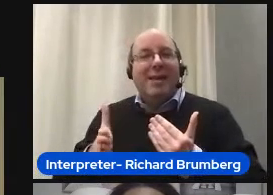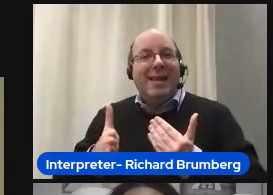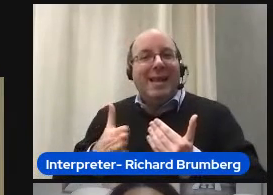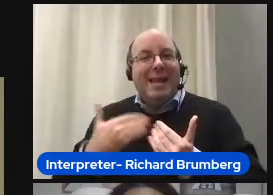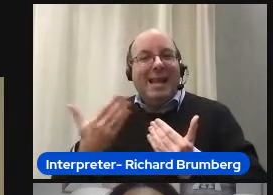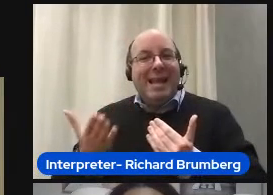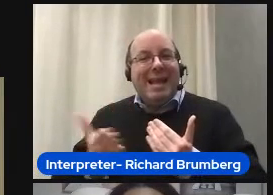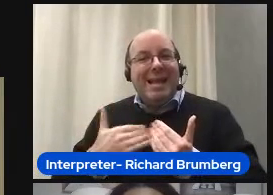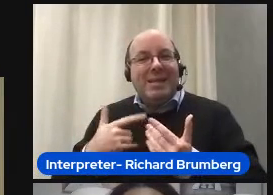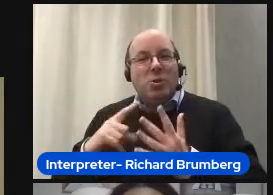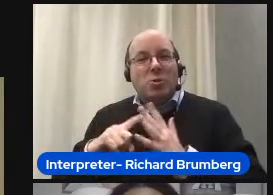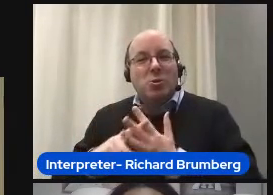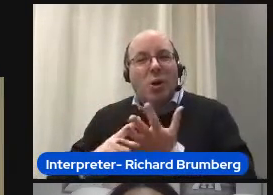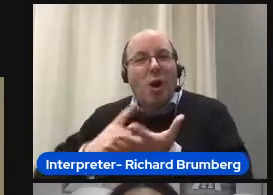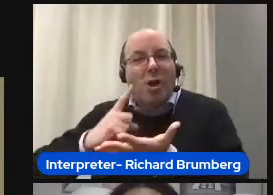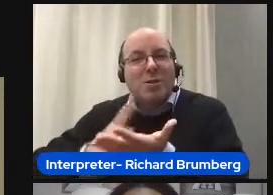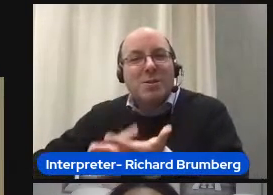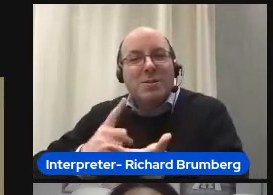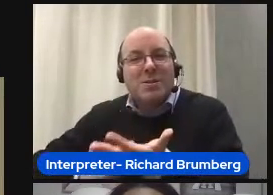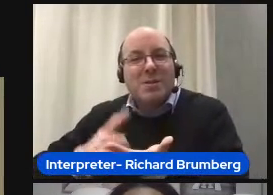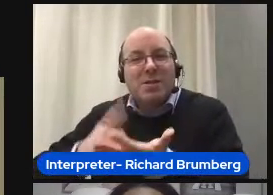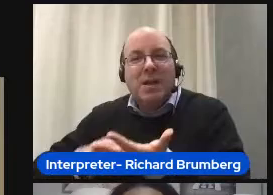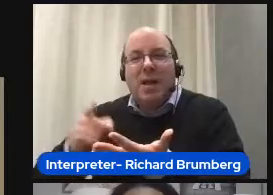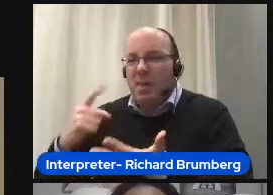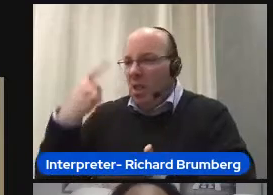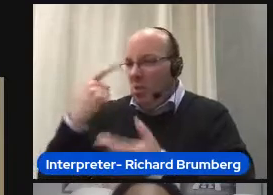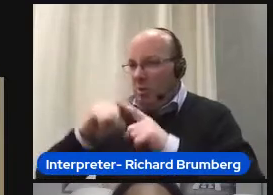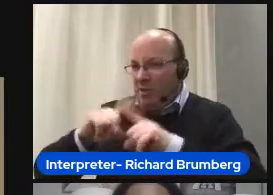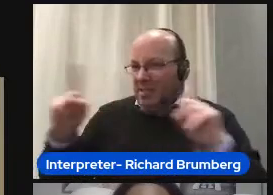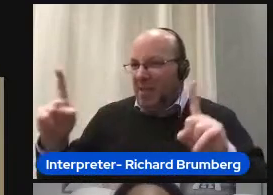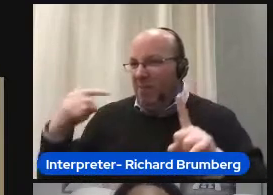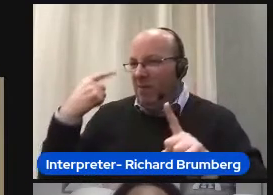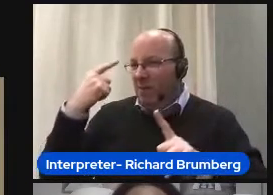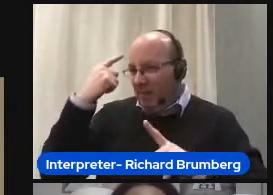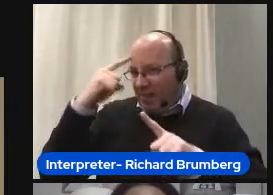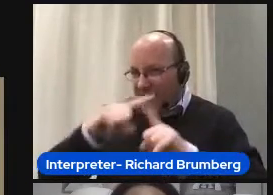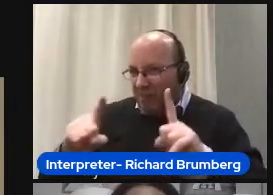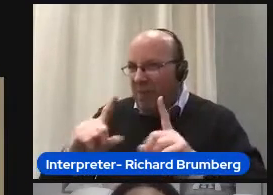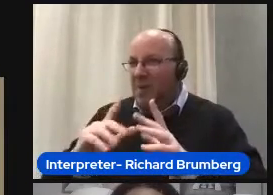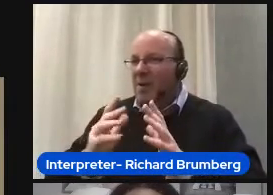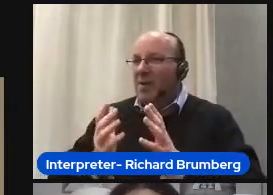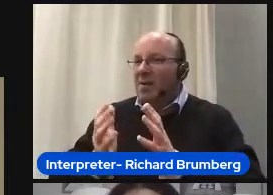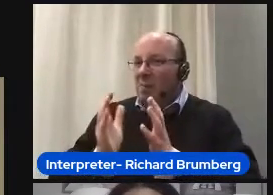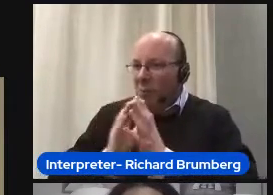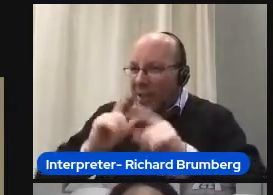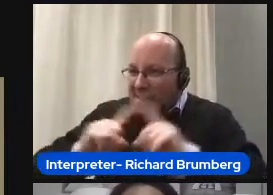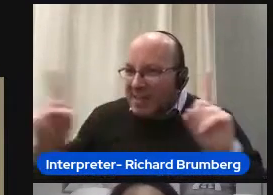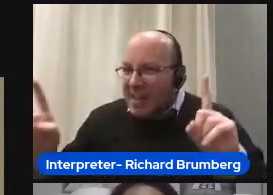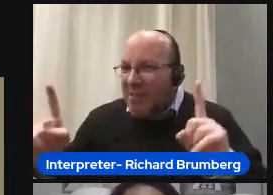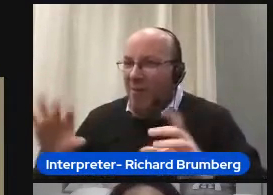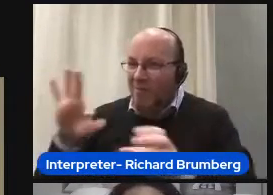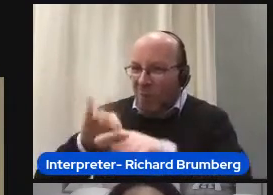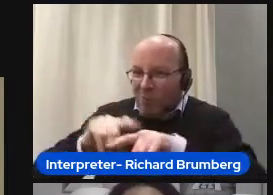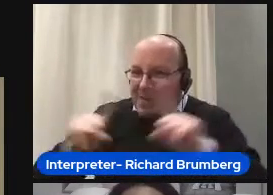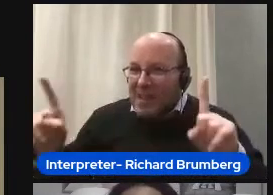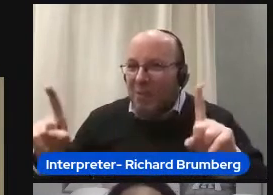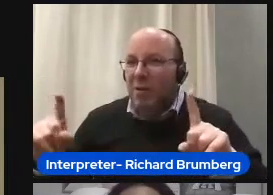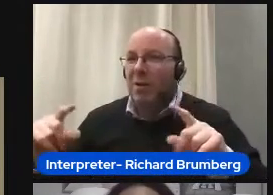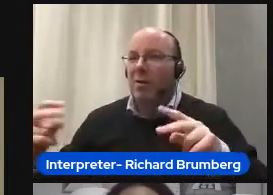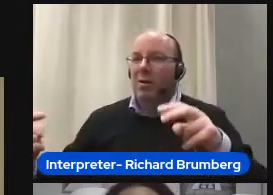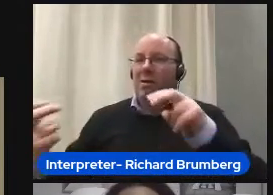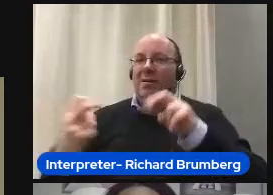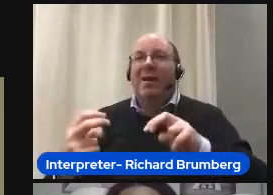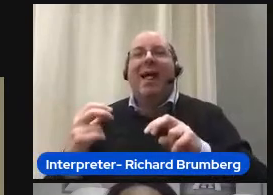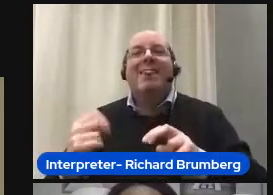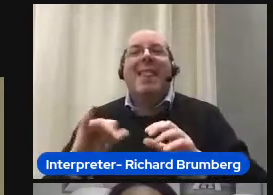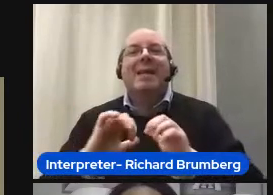start to have a discussion with somebody who doesn't look like you, think like you, pray like you, love like you, vote like you. And that's how we're